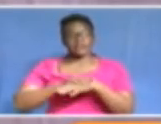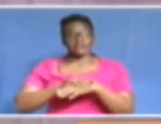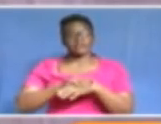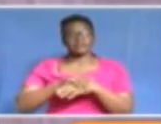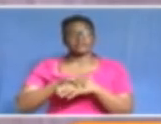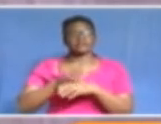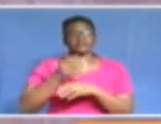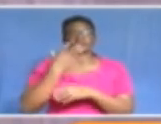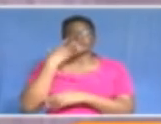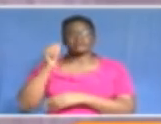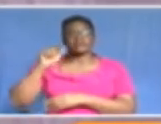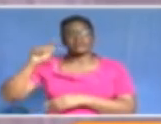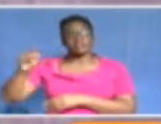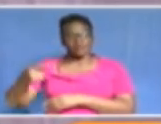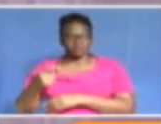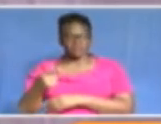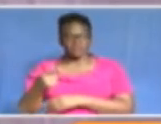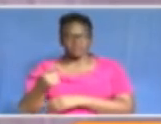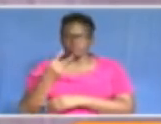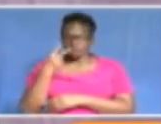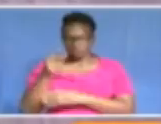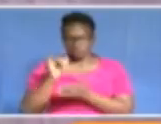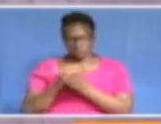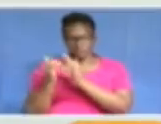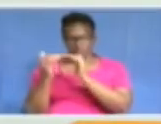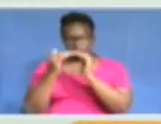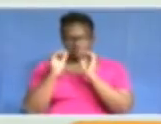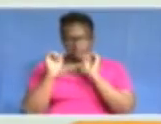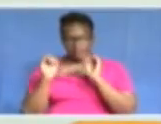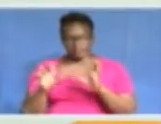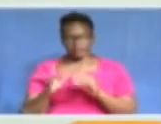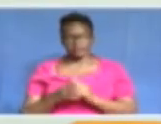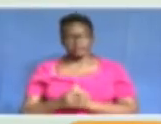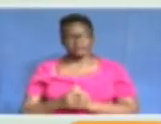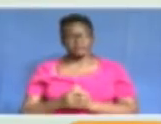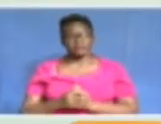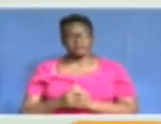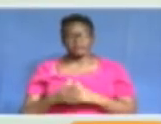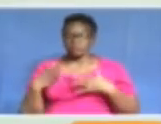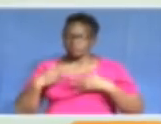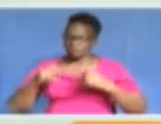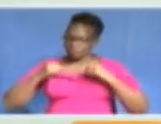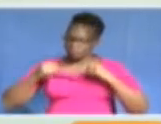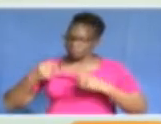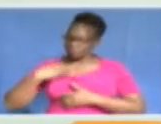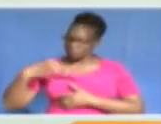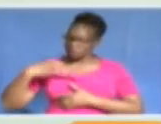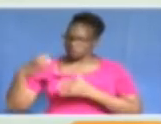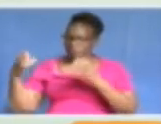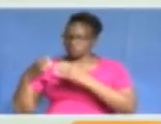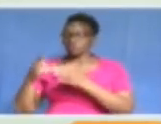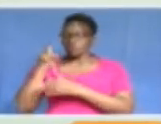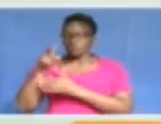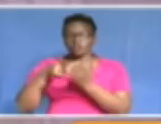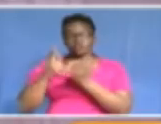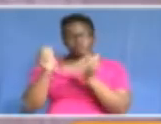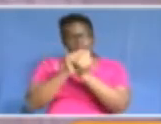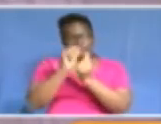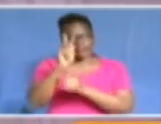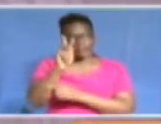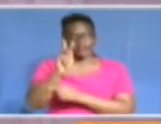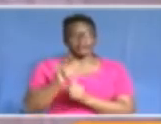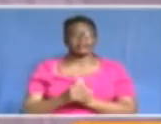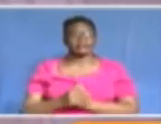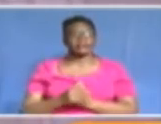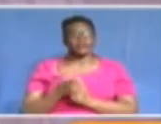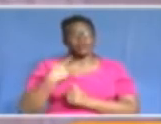1,500. So mnaona hii watu wanatunyanyasa? Hii watu wanatakana wawe wanalipa shilingi 10,000. So we